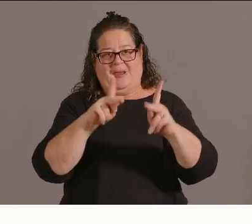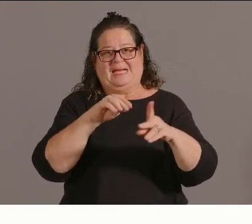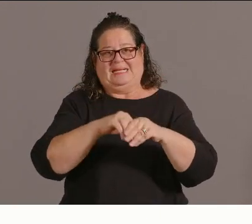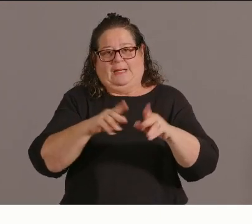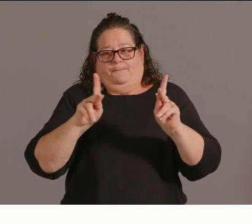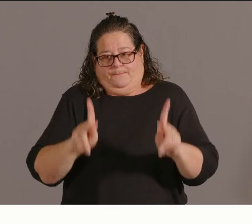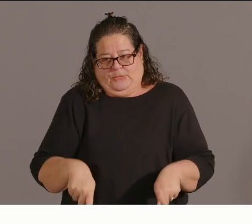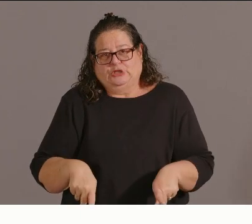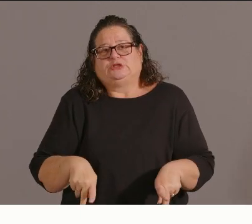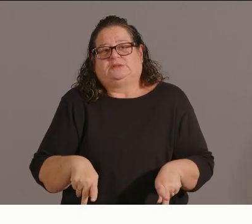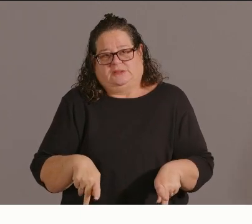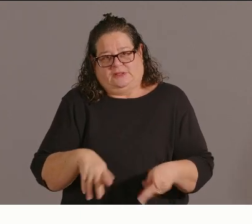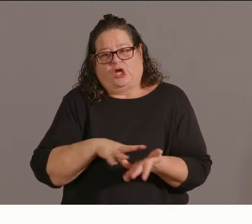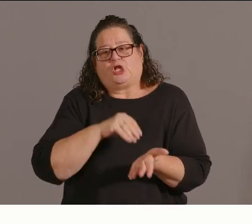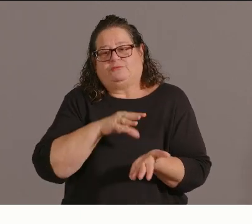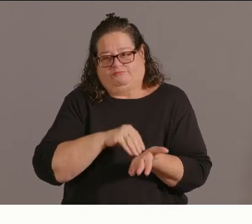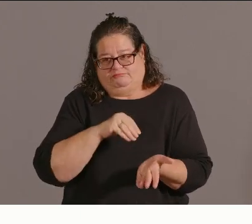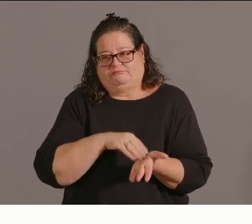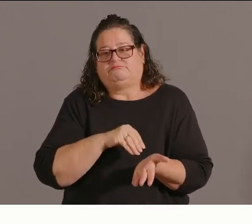school benchmarks